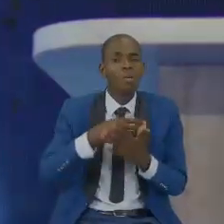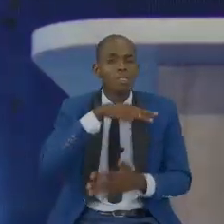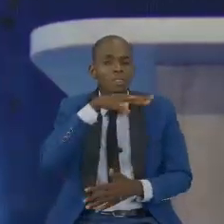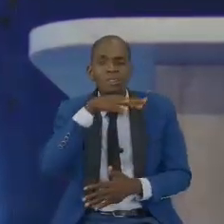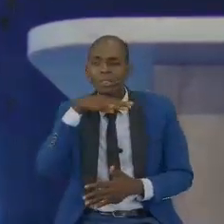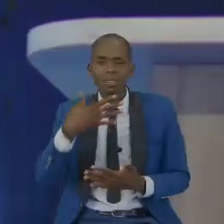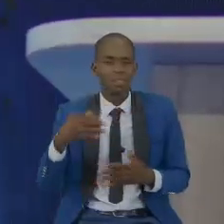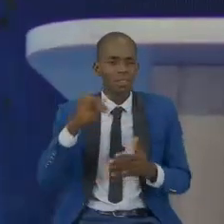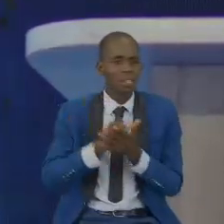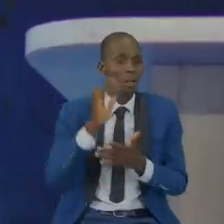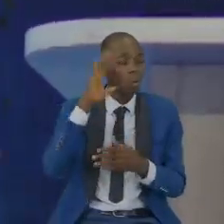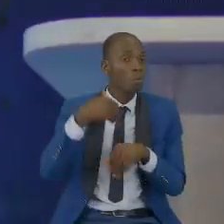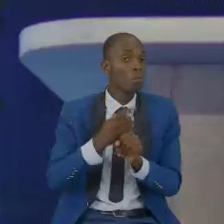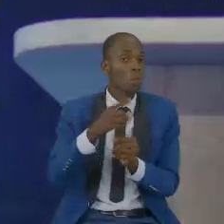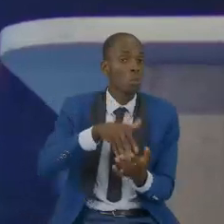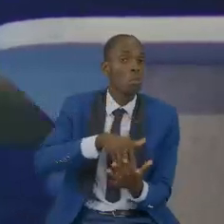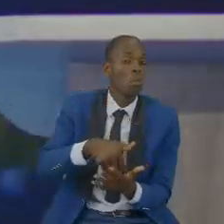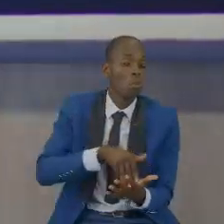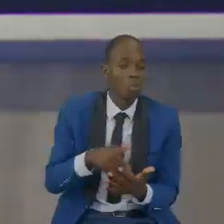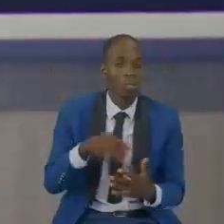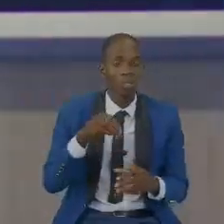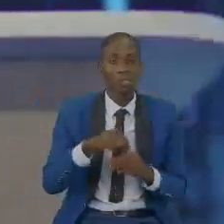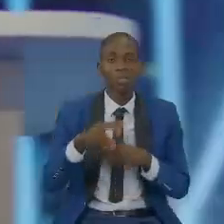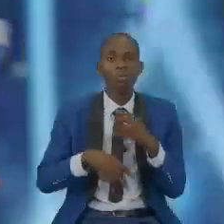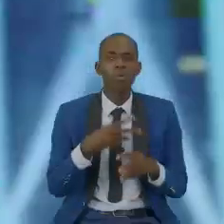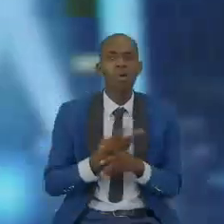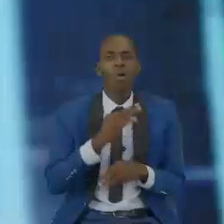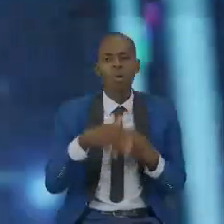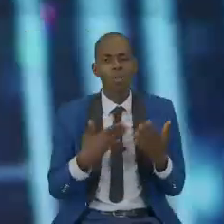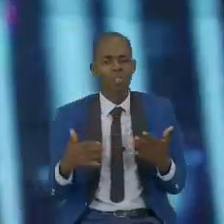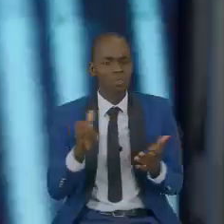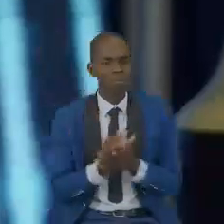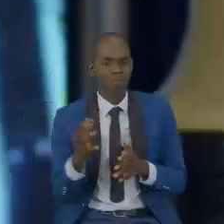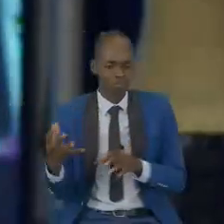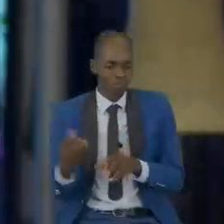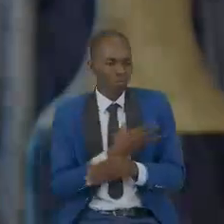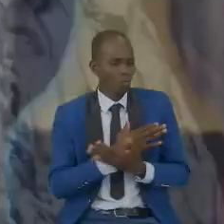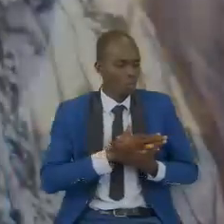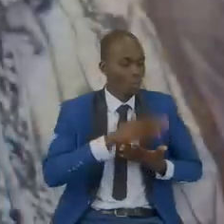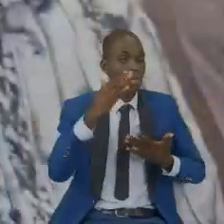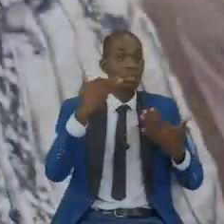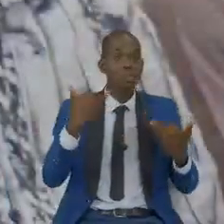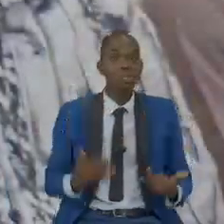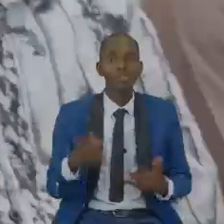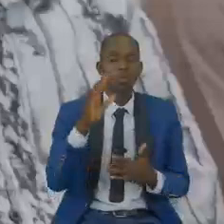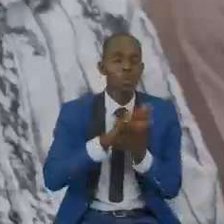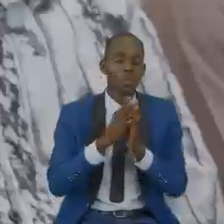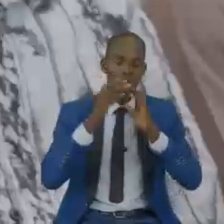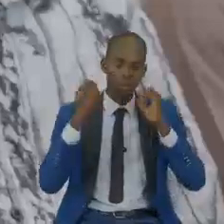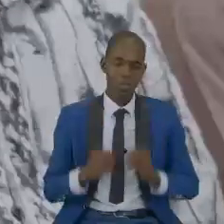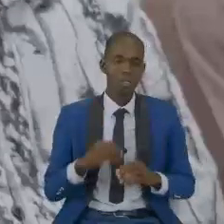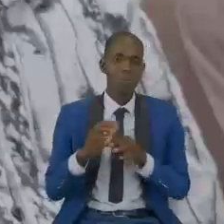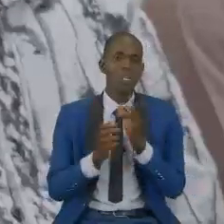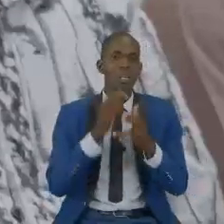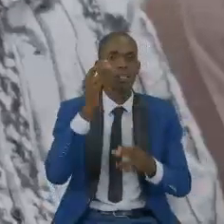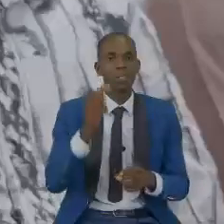that will weaken you, make you flabby and feeble, all those things are taken away, and now you you are strong in Jesus'